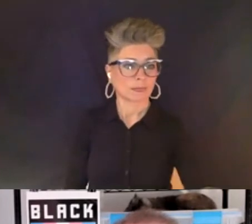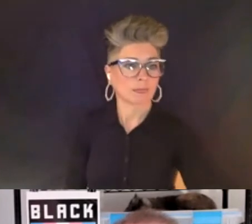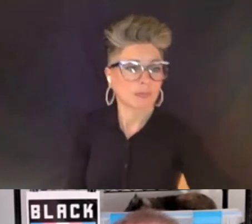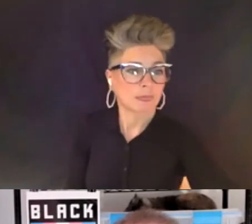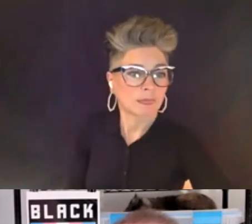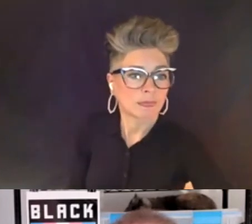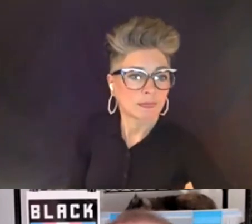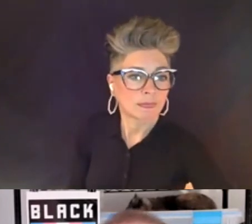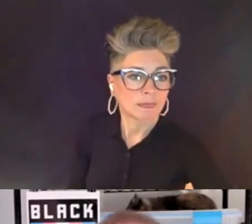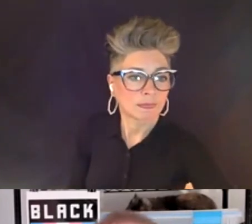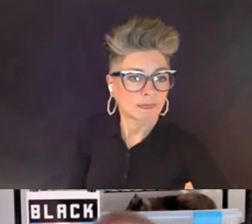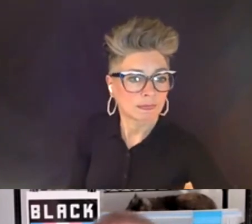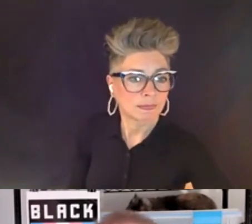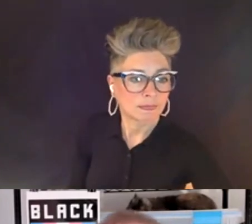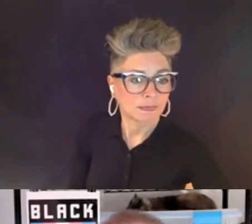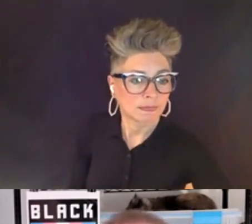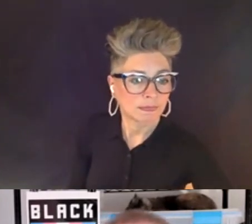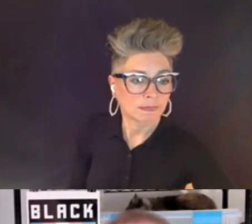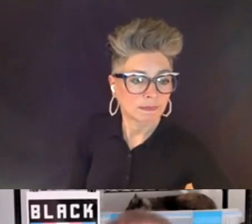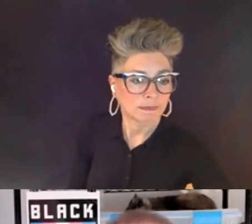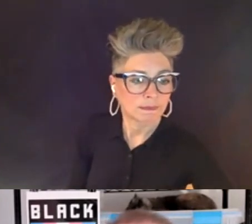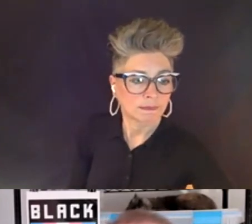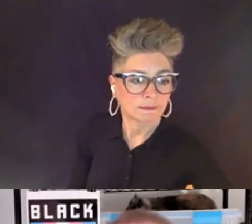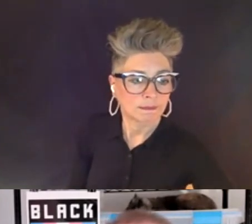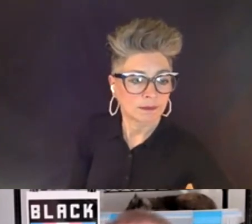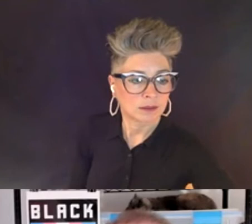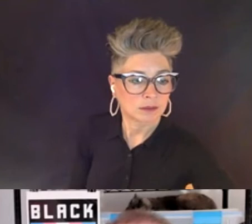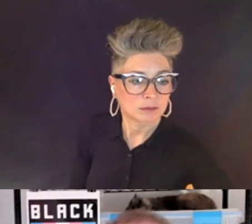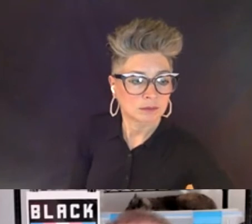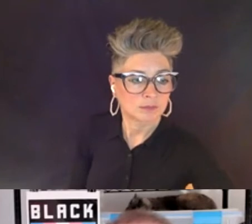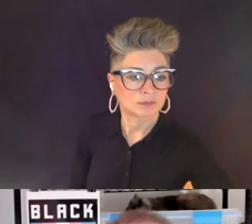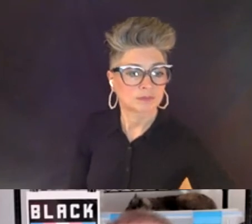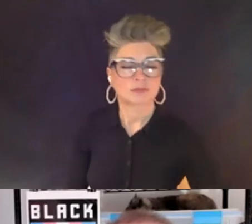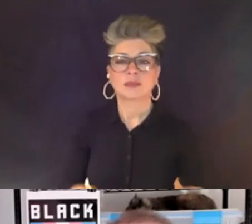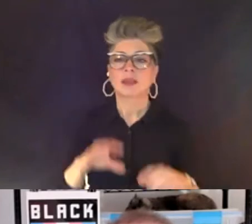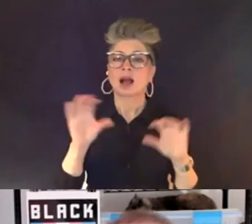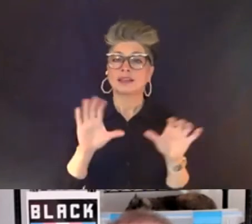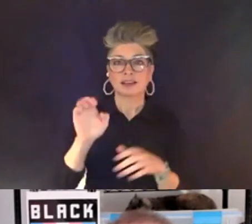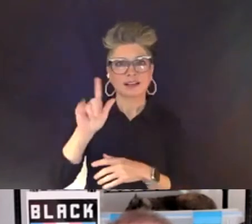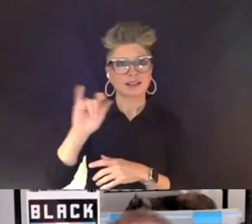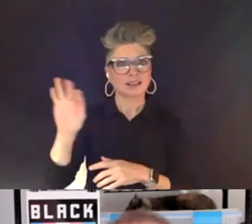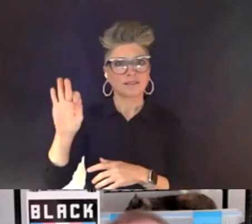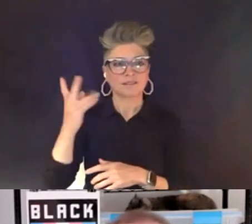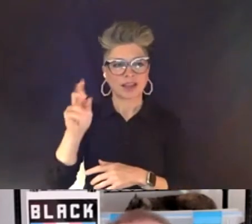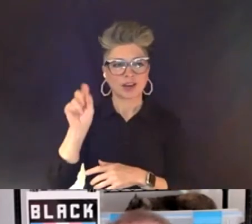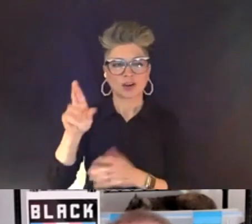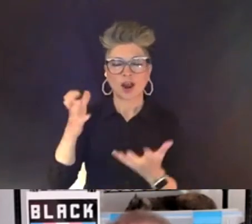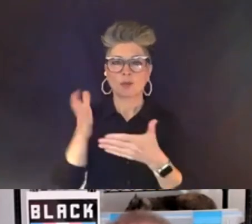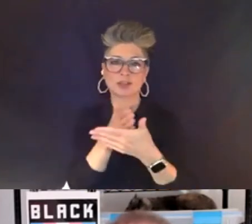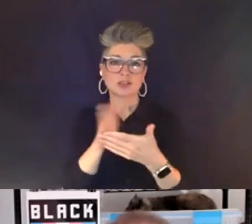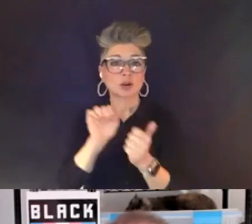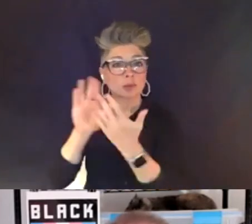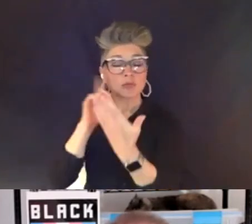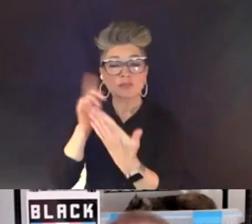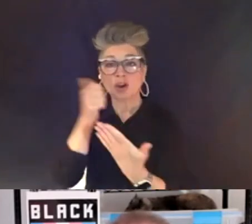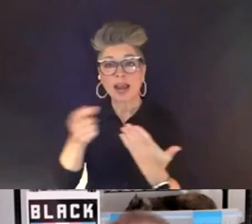there. I don't know if I did that on purpose, but I wanted to share what our approach is for anyone who is concerned about